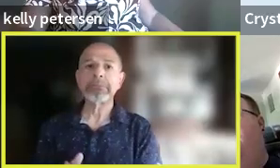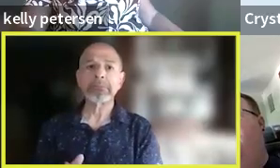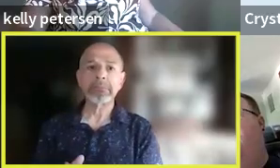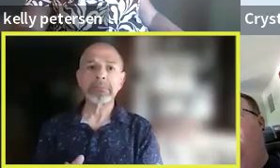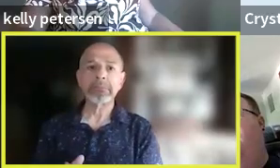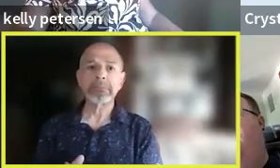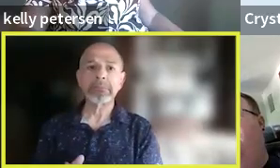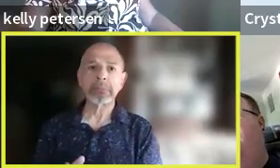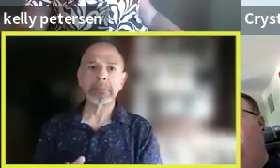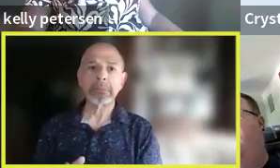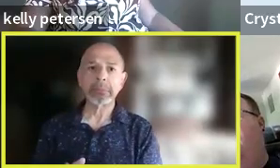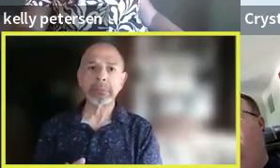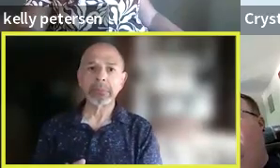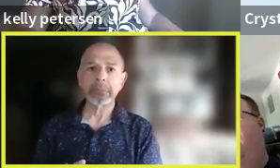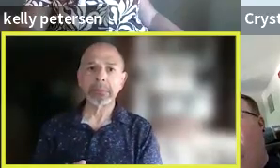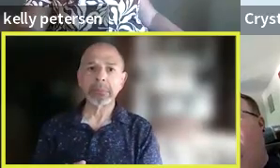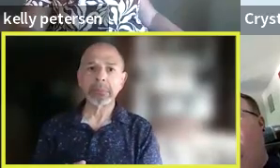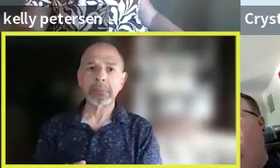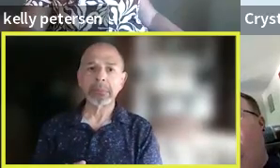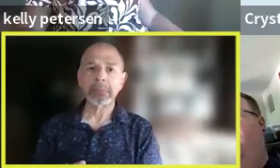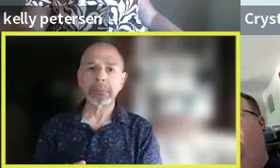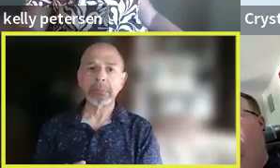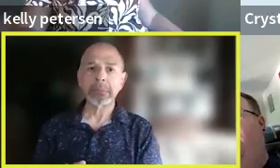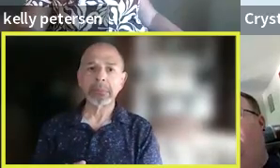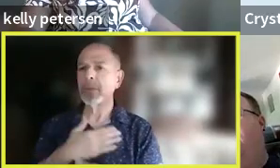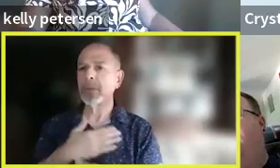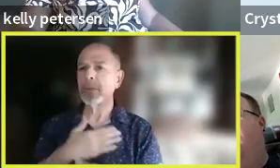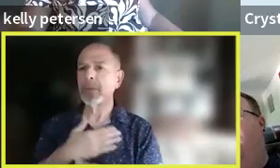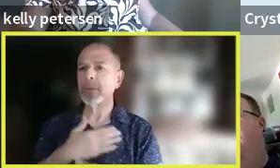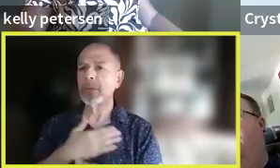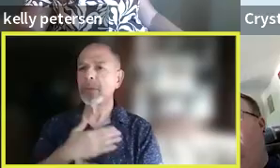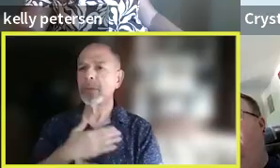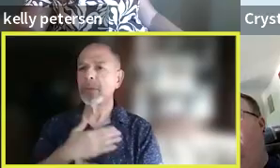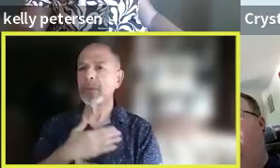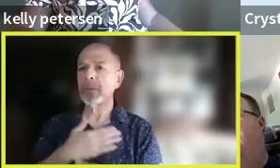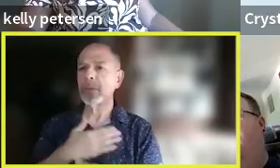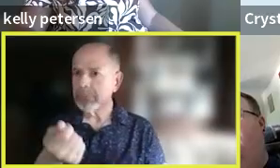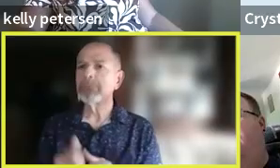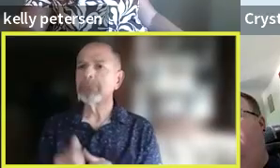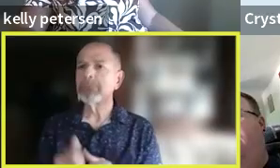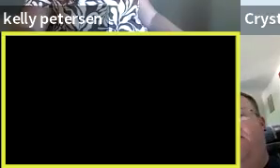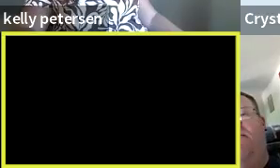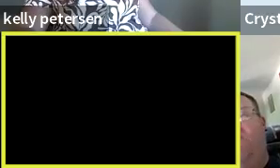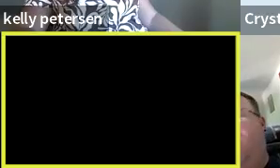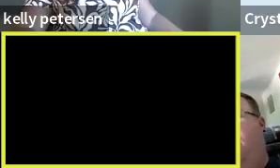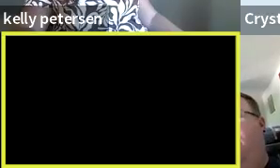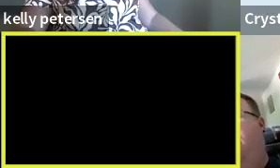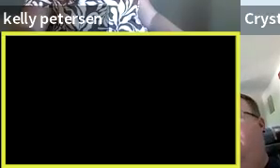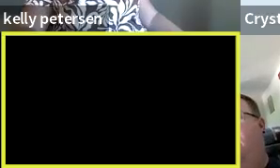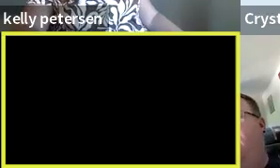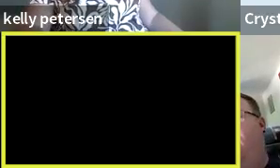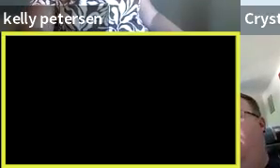thing that's interesting to me is the Special Olympics thing. So like, who knows? Maybe I'll show my athletic side and